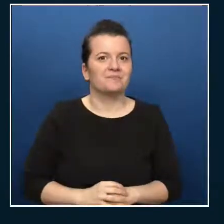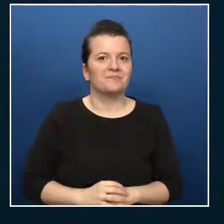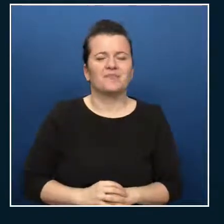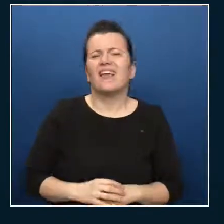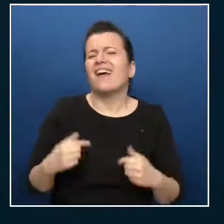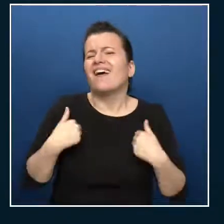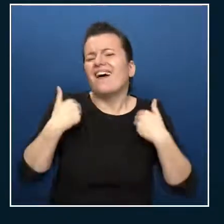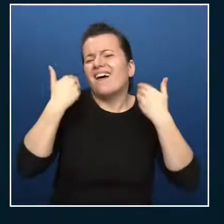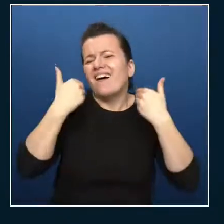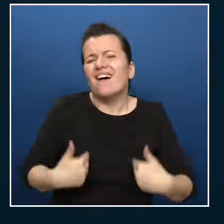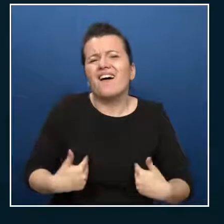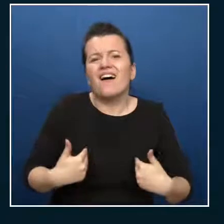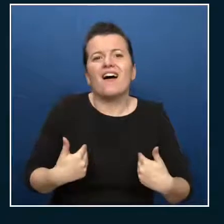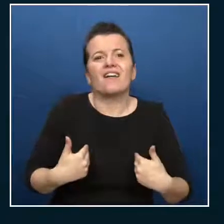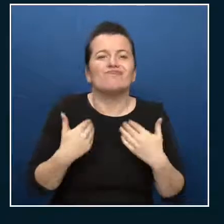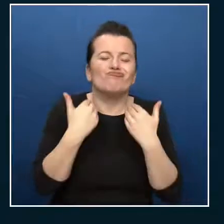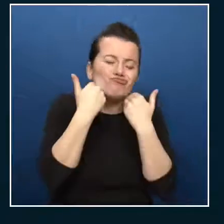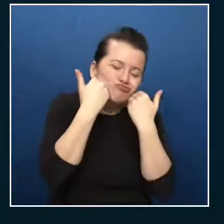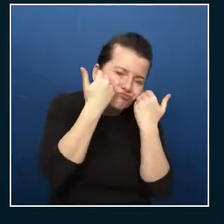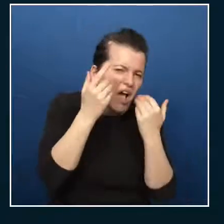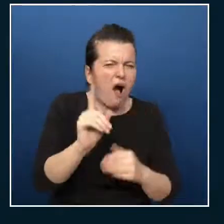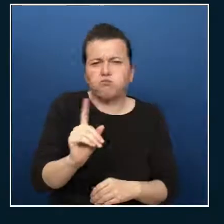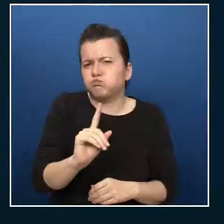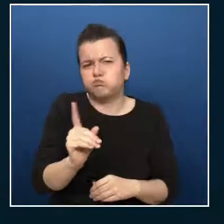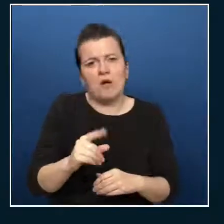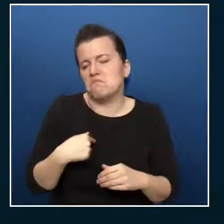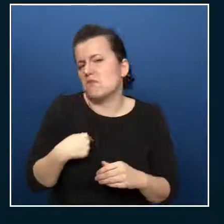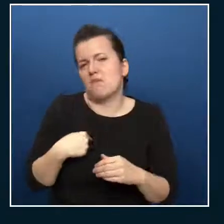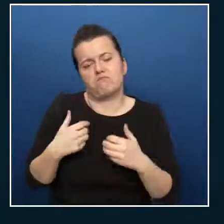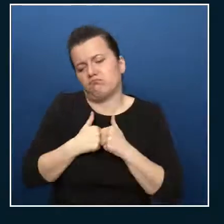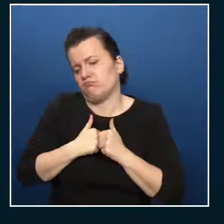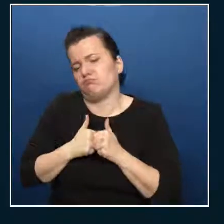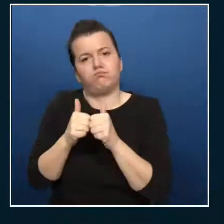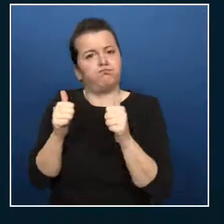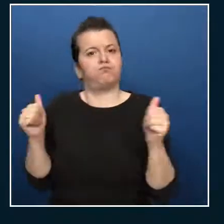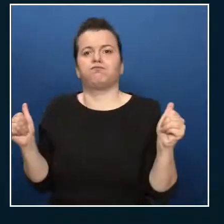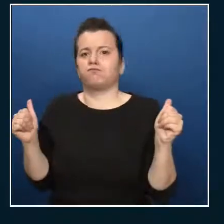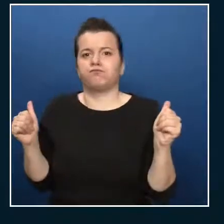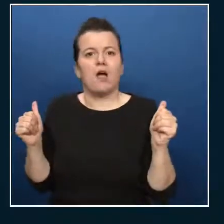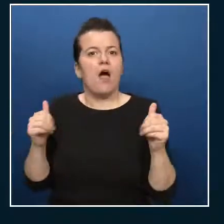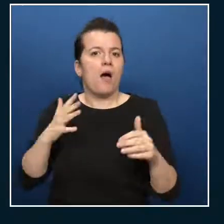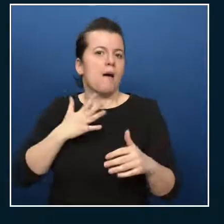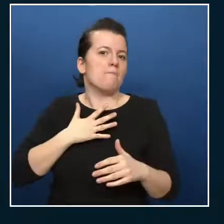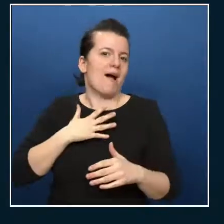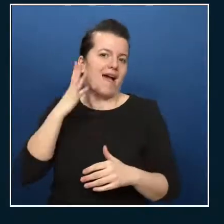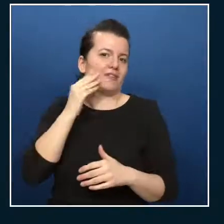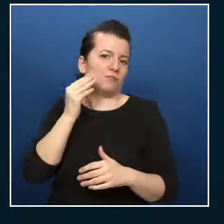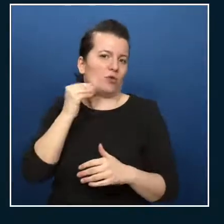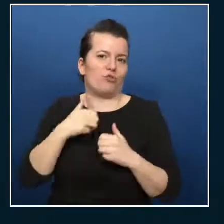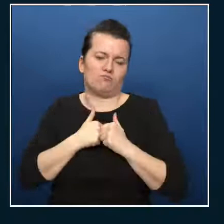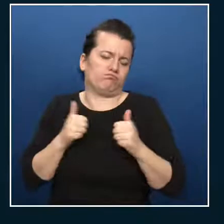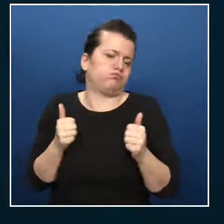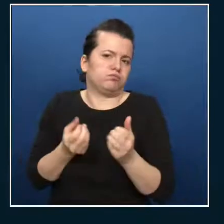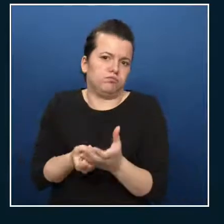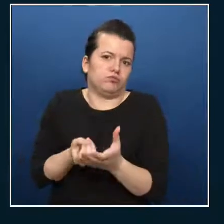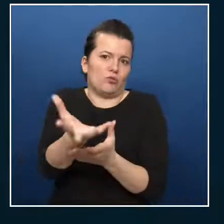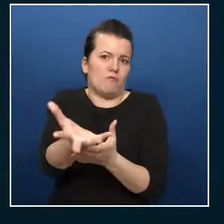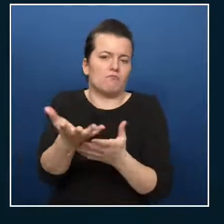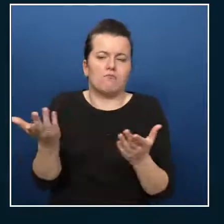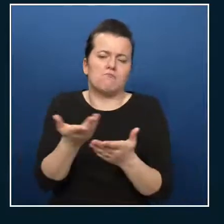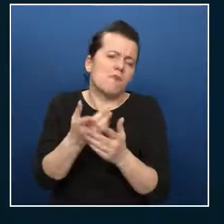not shy, and I'm very transparent to share my personal experience, because I want to inspire